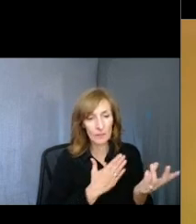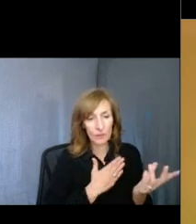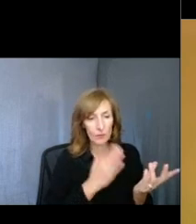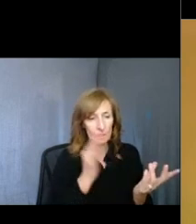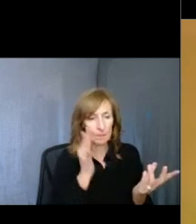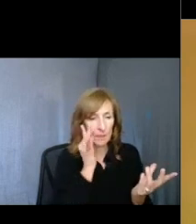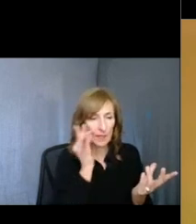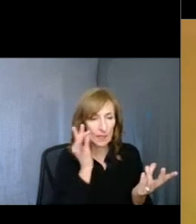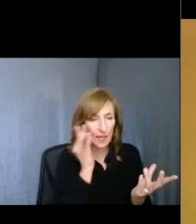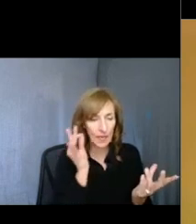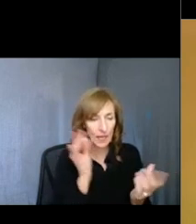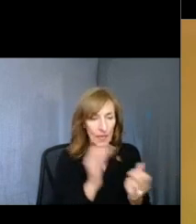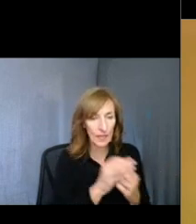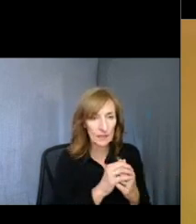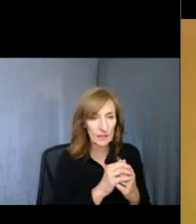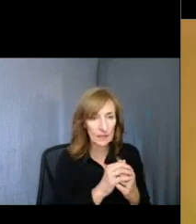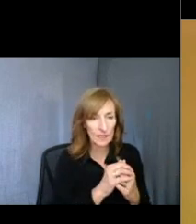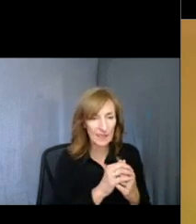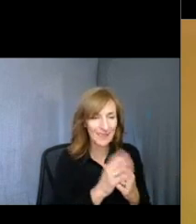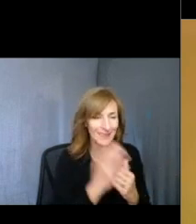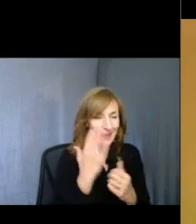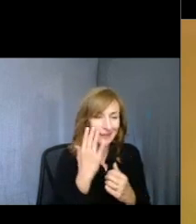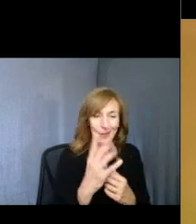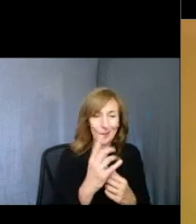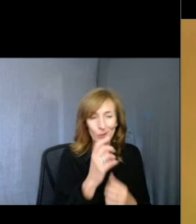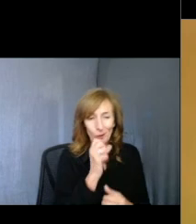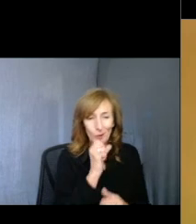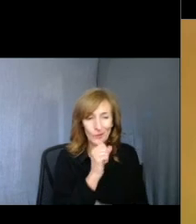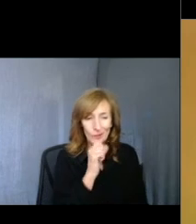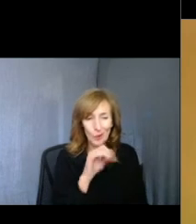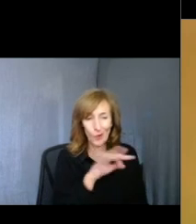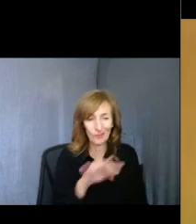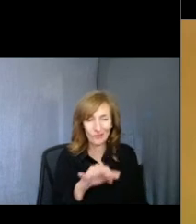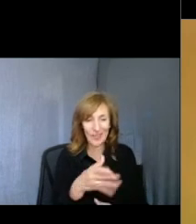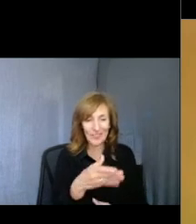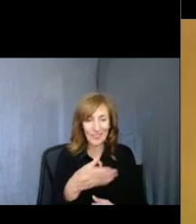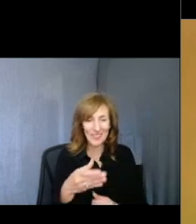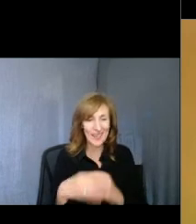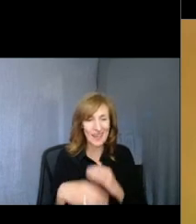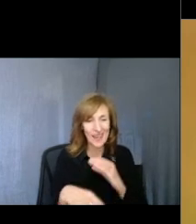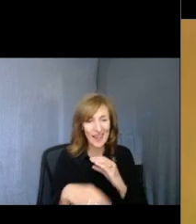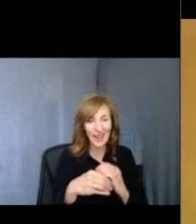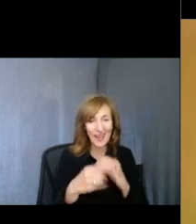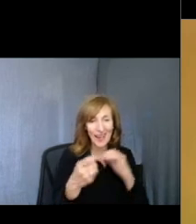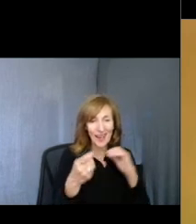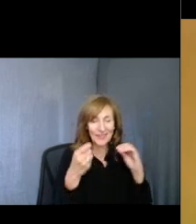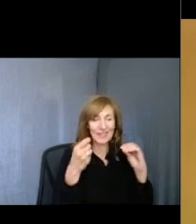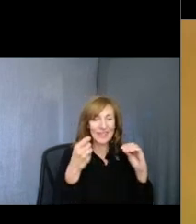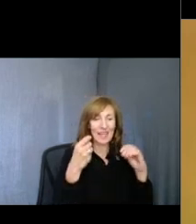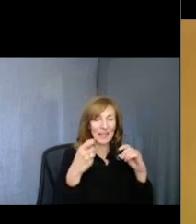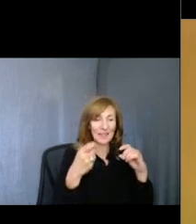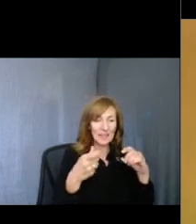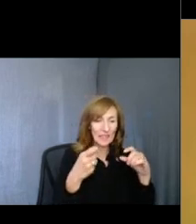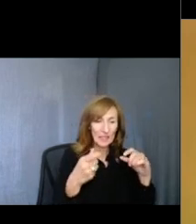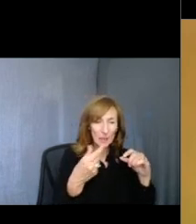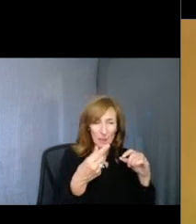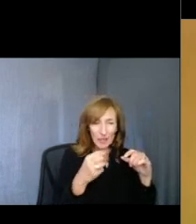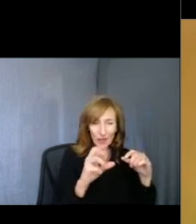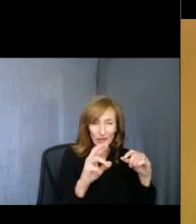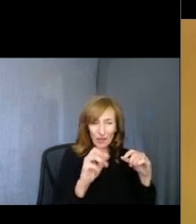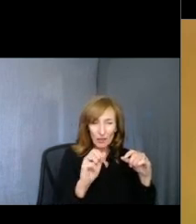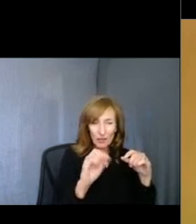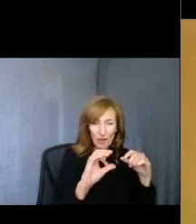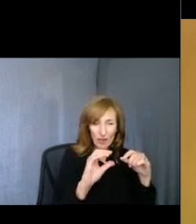I don't know if this is an old wives' tale, but it worked, is add a little garlic. Again, I think the idea, because cats, they like